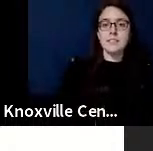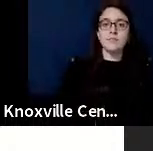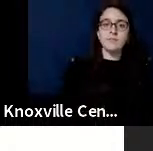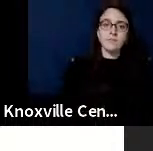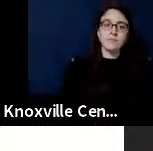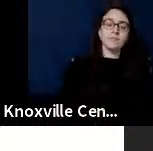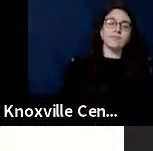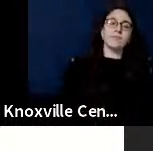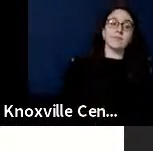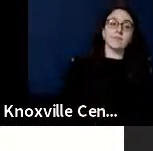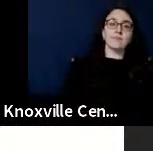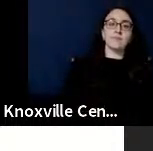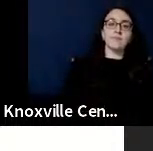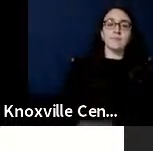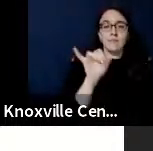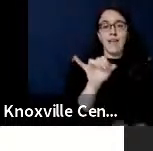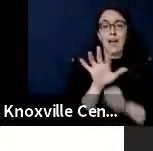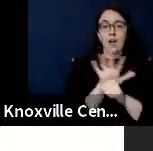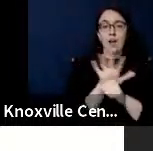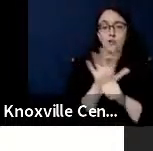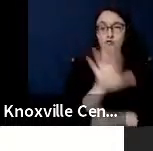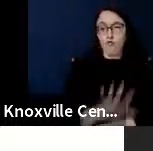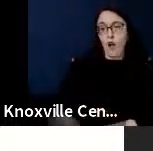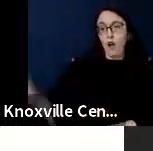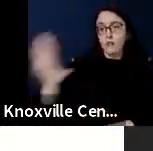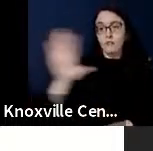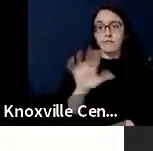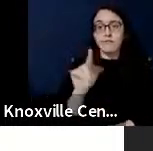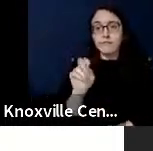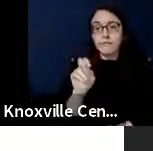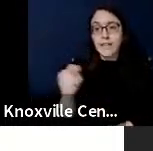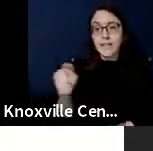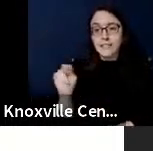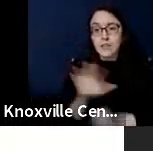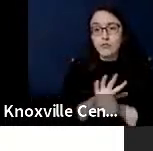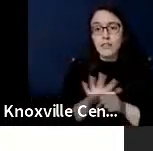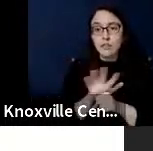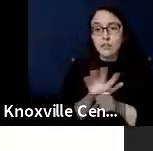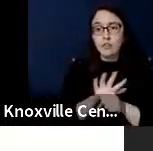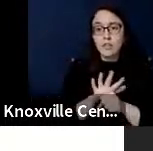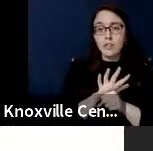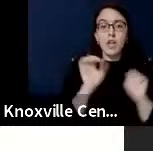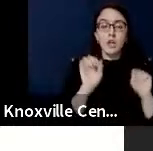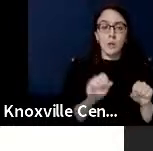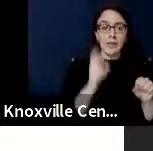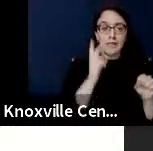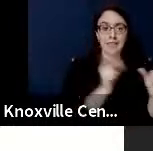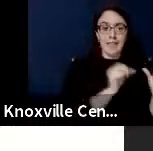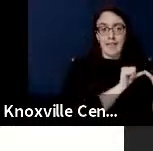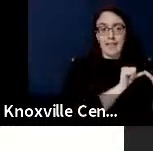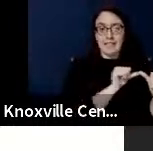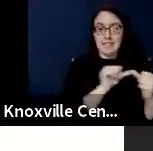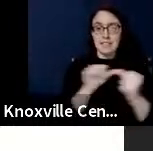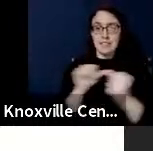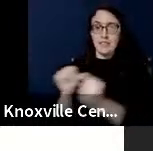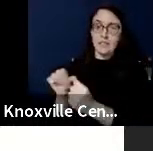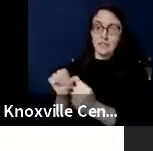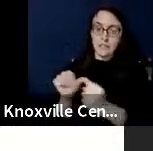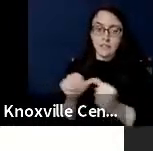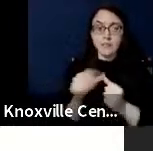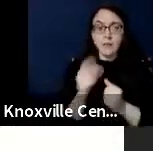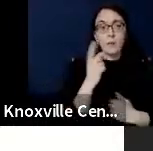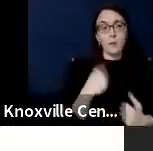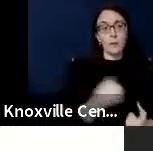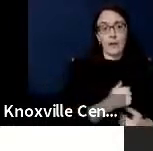So across the region, you see that this is consistent across the state. We've said this now for